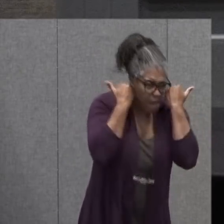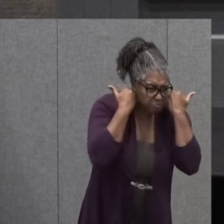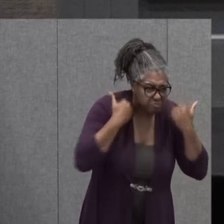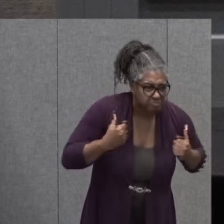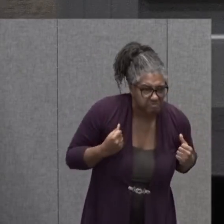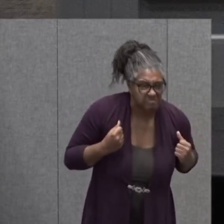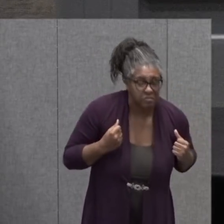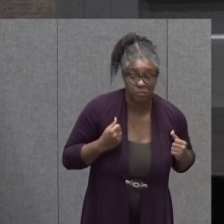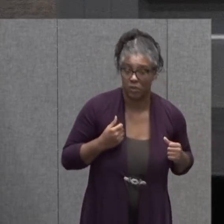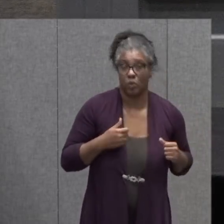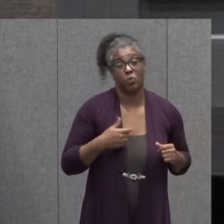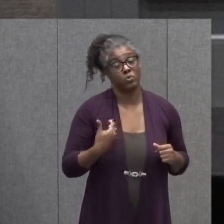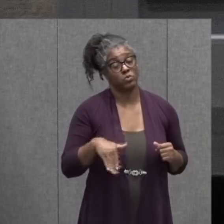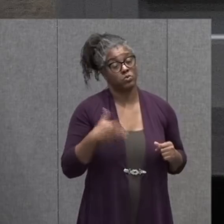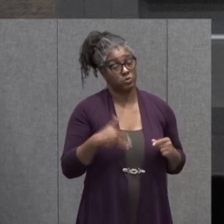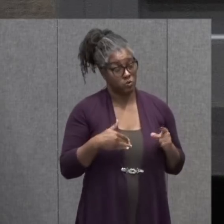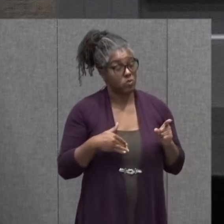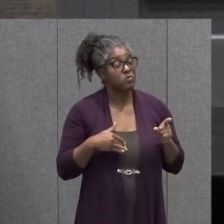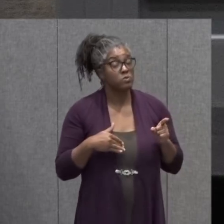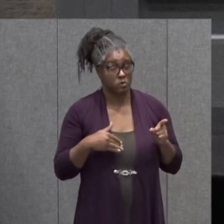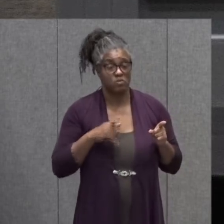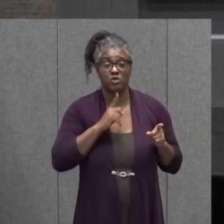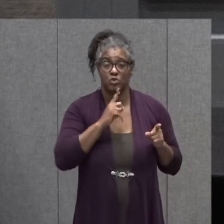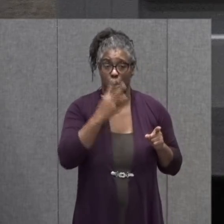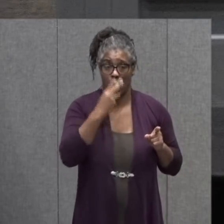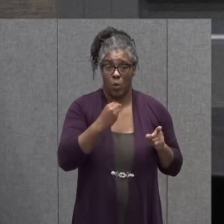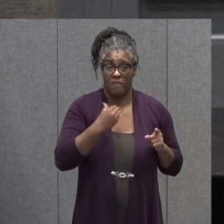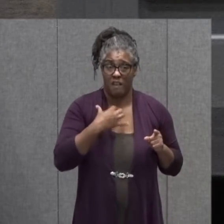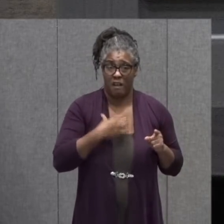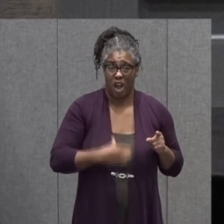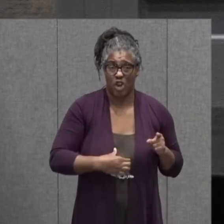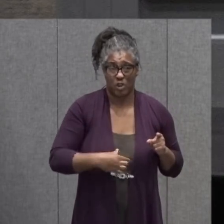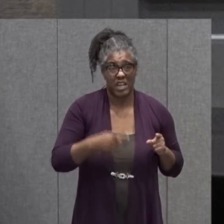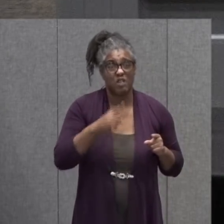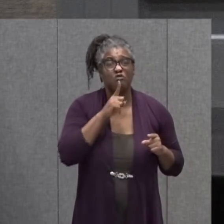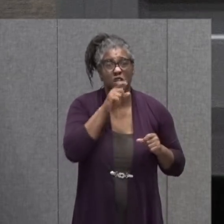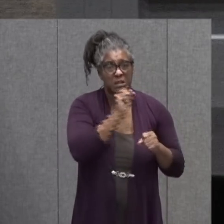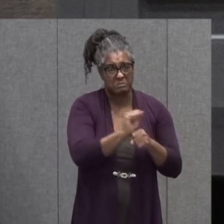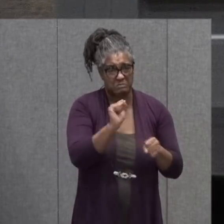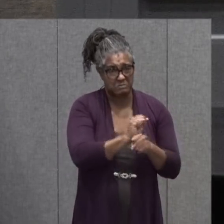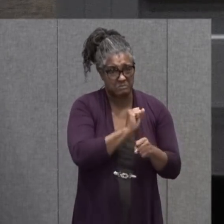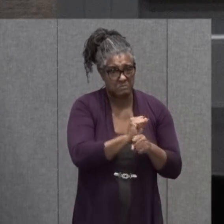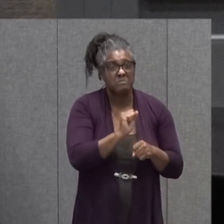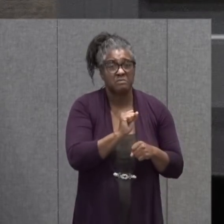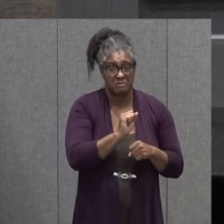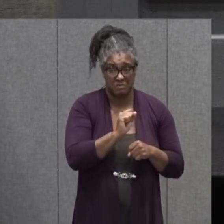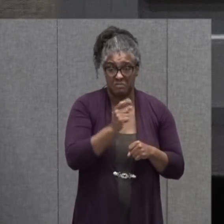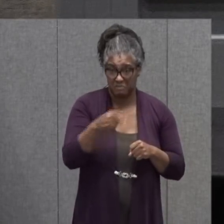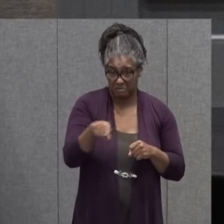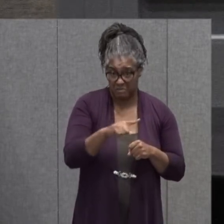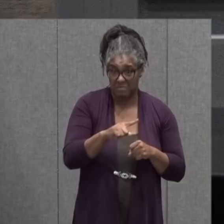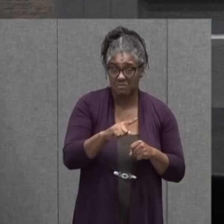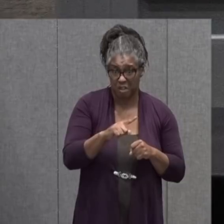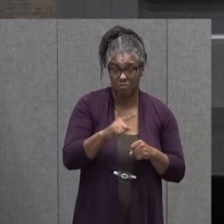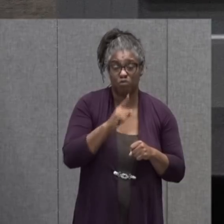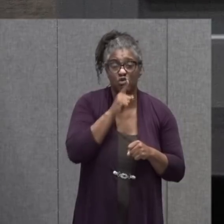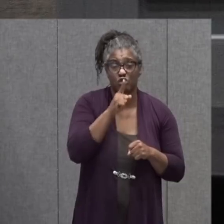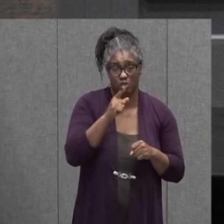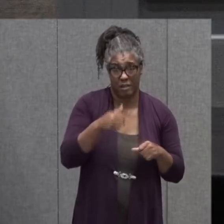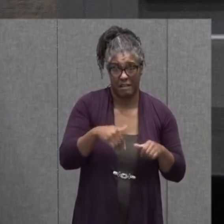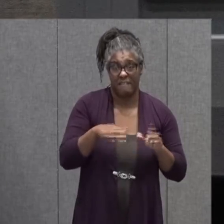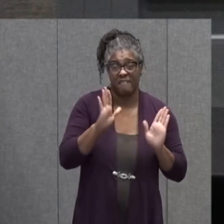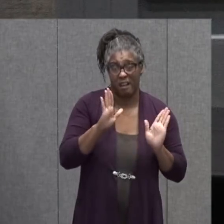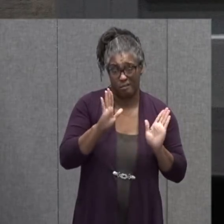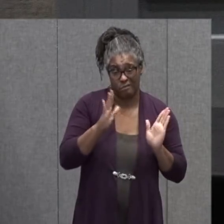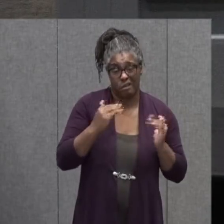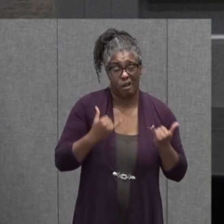He has had to work pretty hard for his meal so far. How many of you would have given up by now? I would have. I